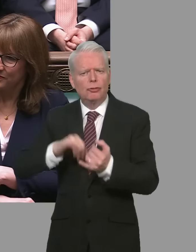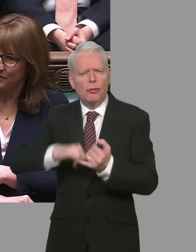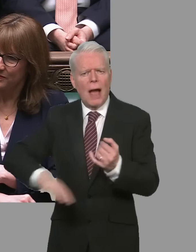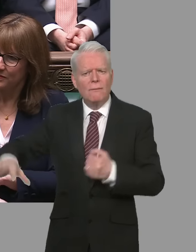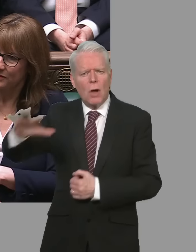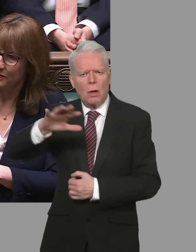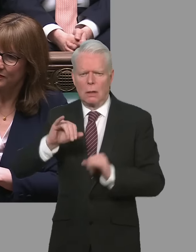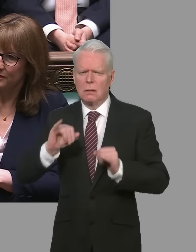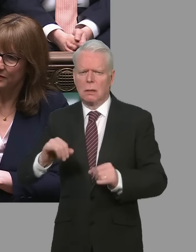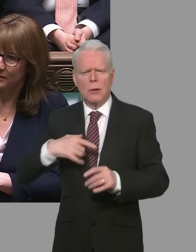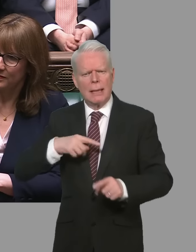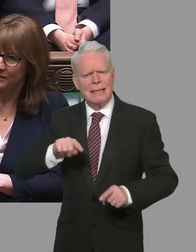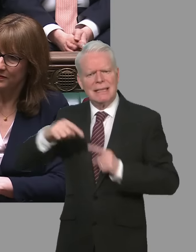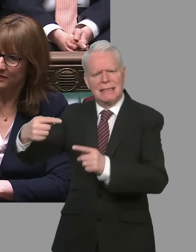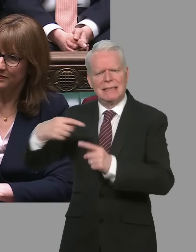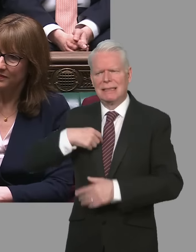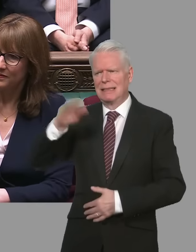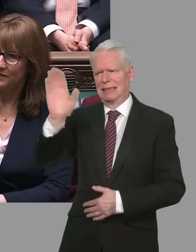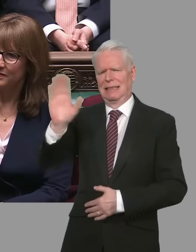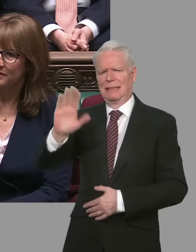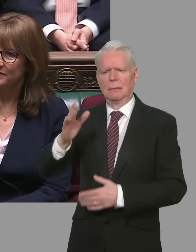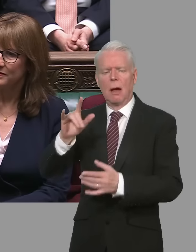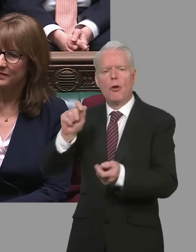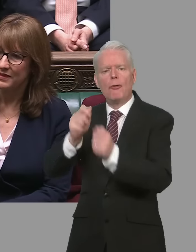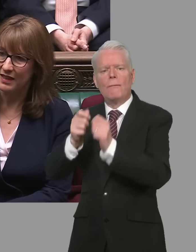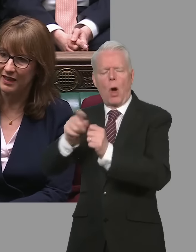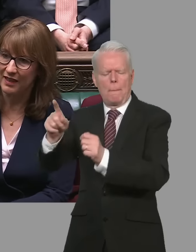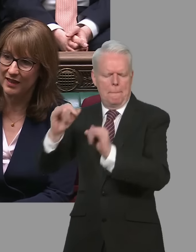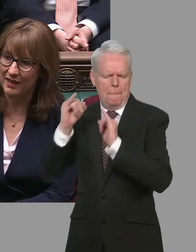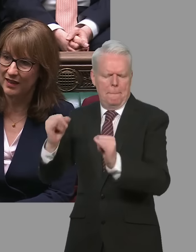offer but chaos, grievance and division.